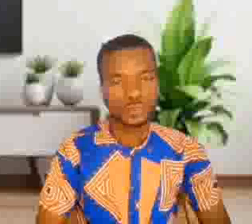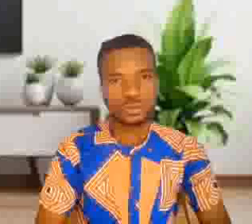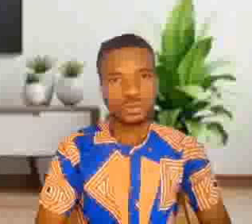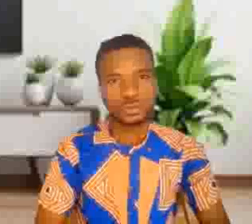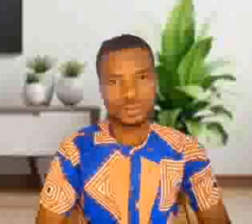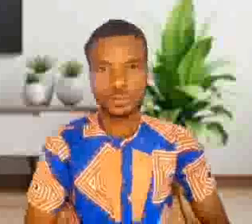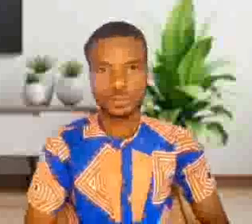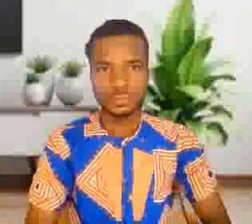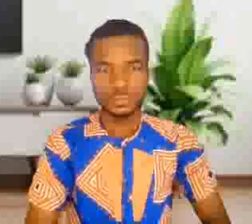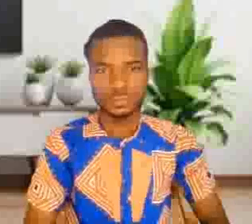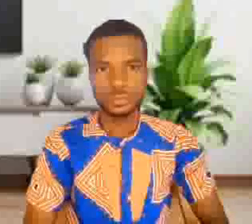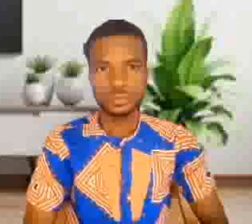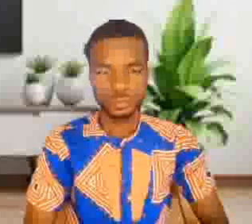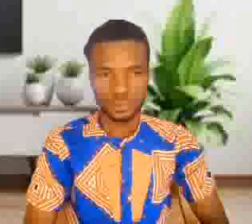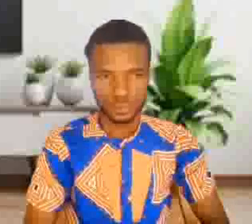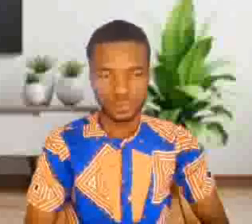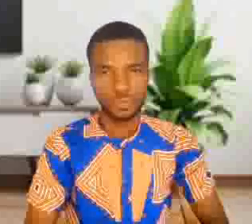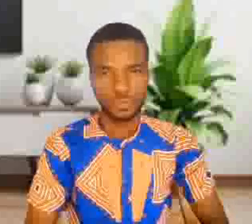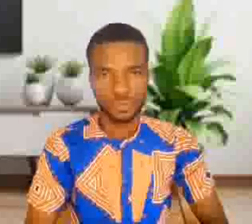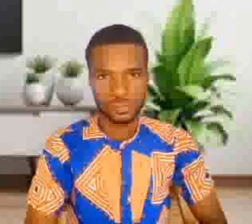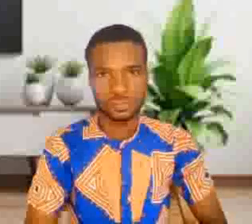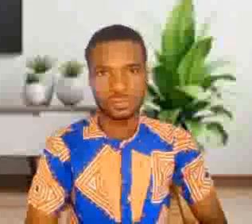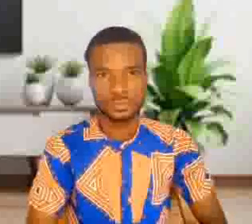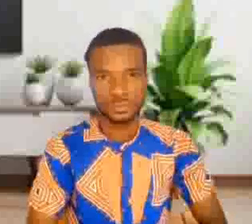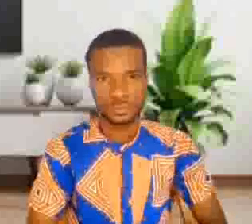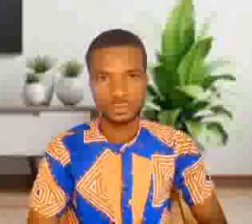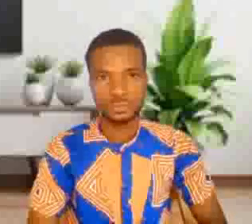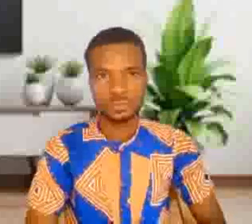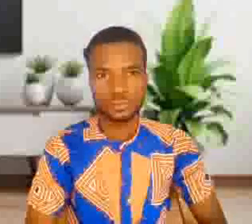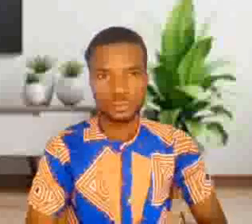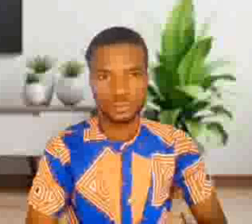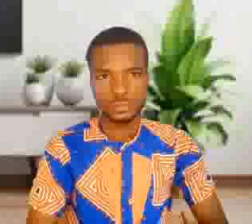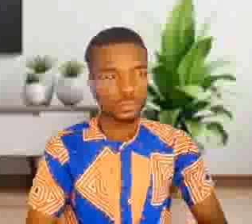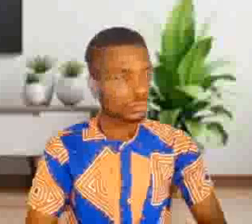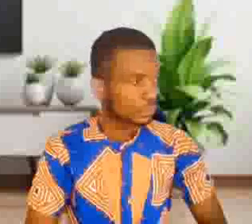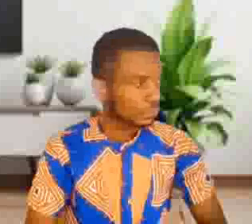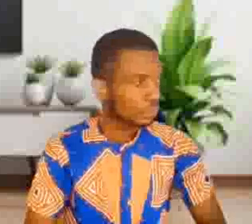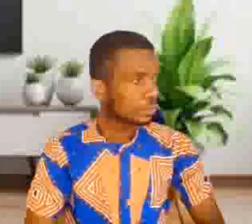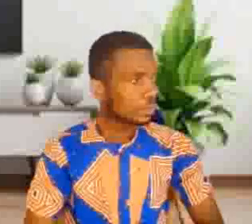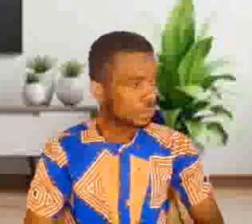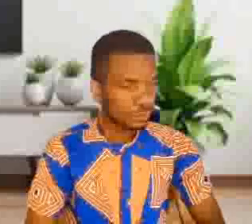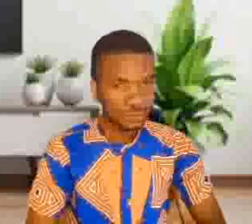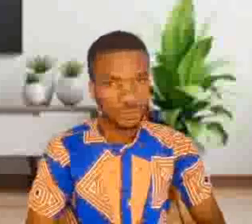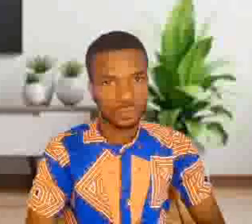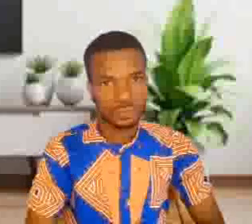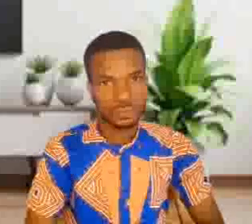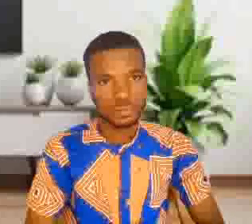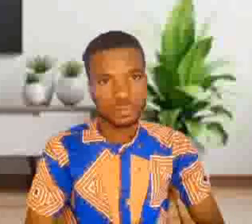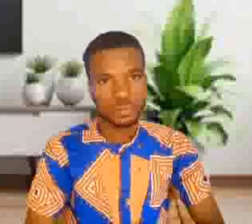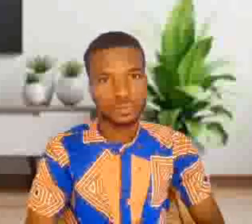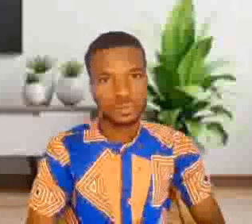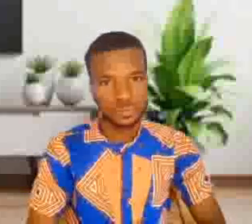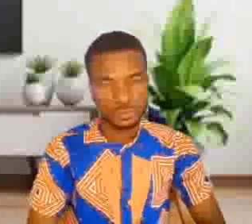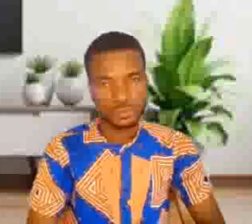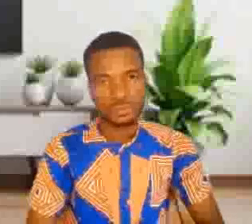Multiply. Replenish. Subdue. And have dominion. And so we saw from